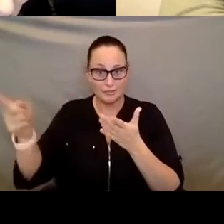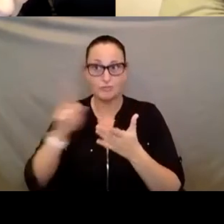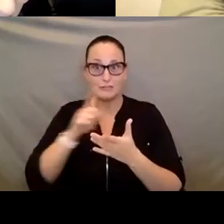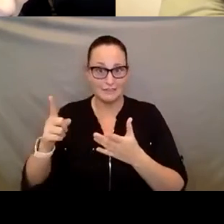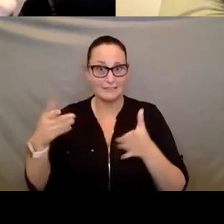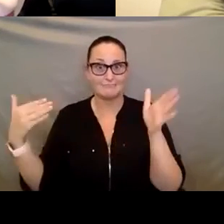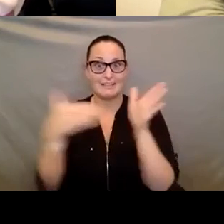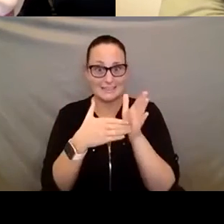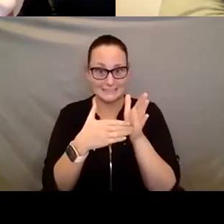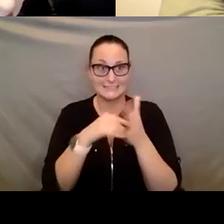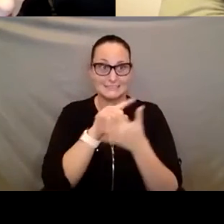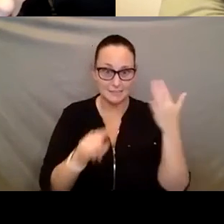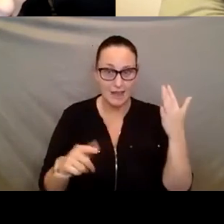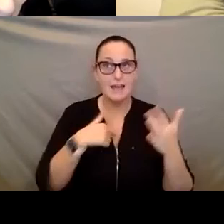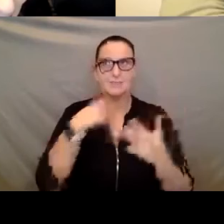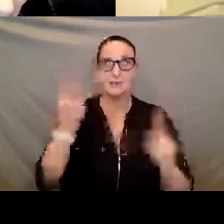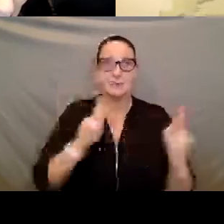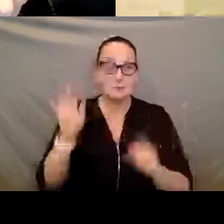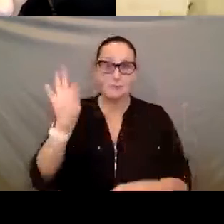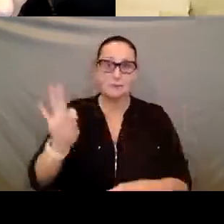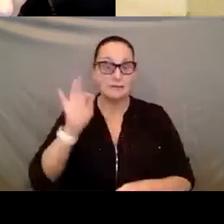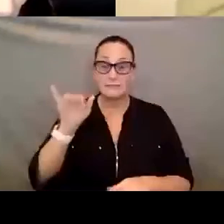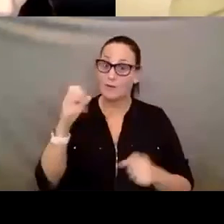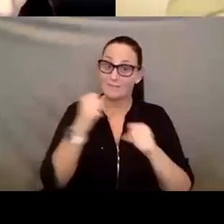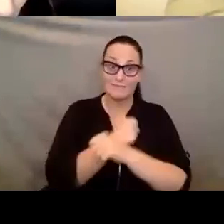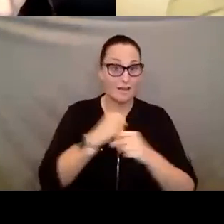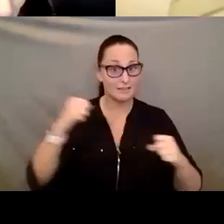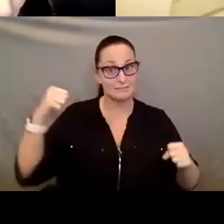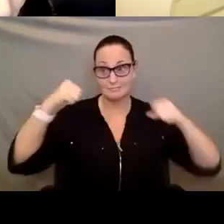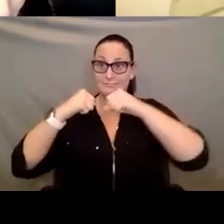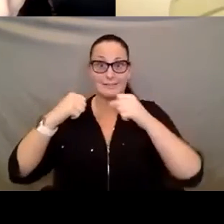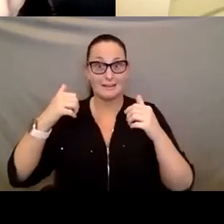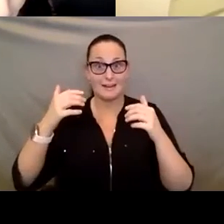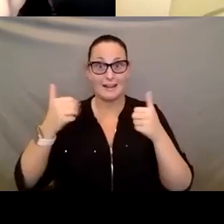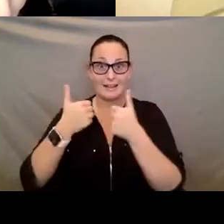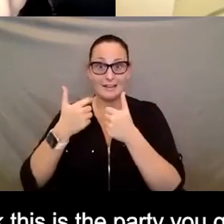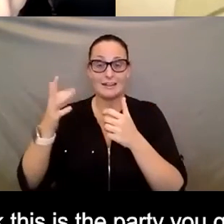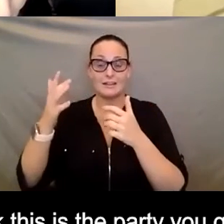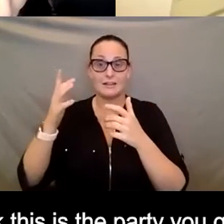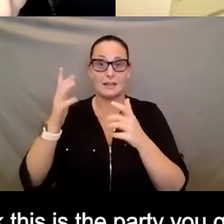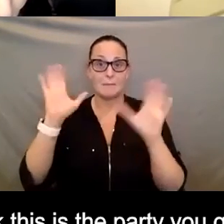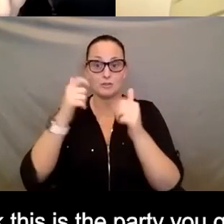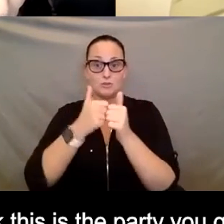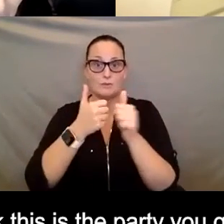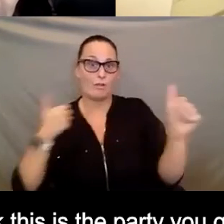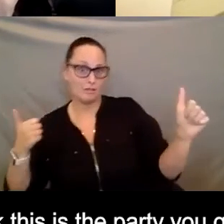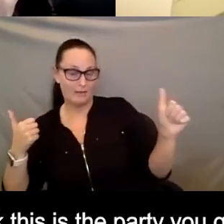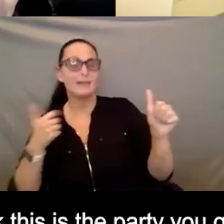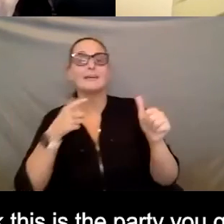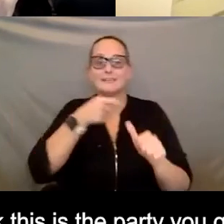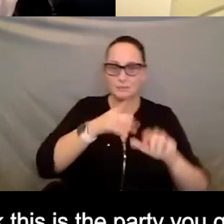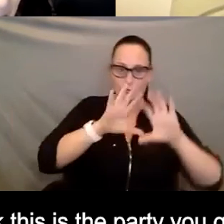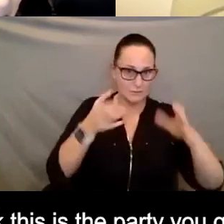And, I tell people that all the time. It's like, if you want to fight back against falling back, this is the party you got to get involved